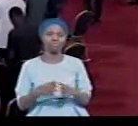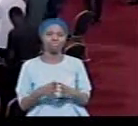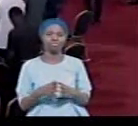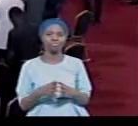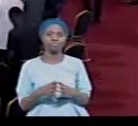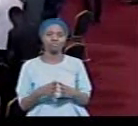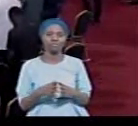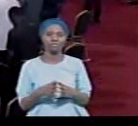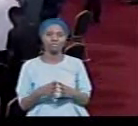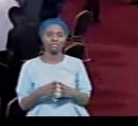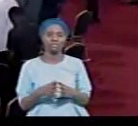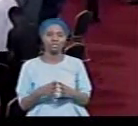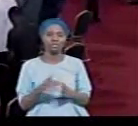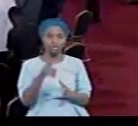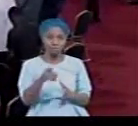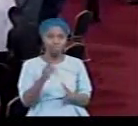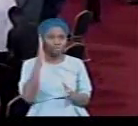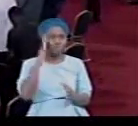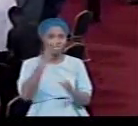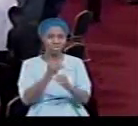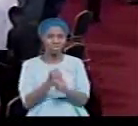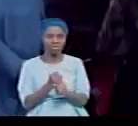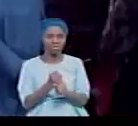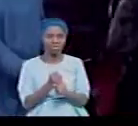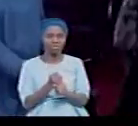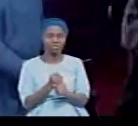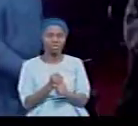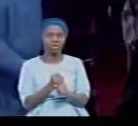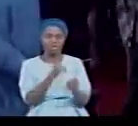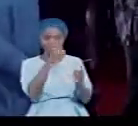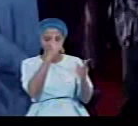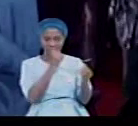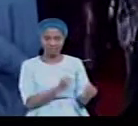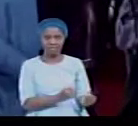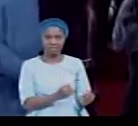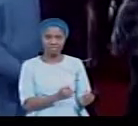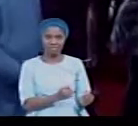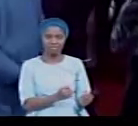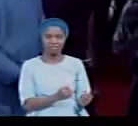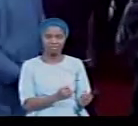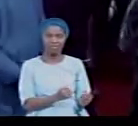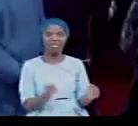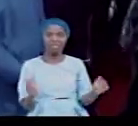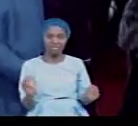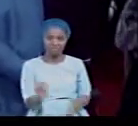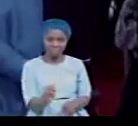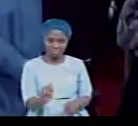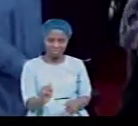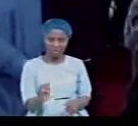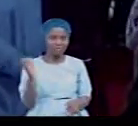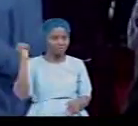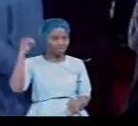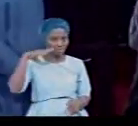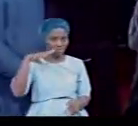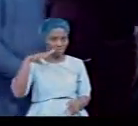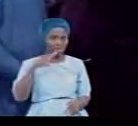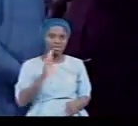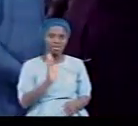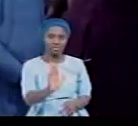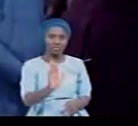the same faith. Yours, available for you, the same grace. Yours,